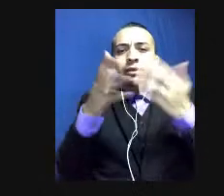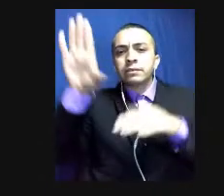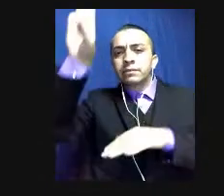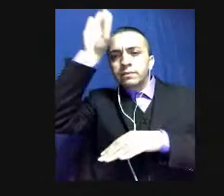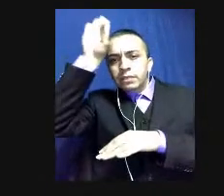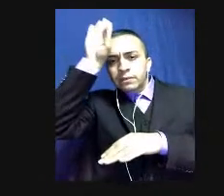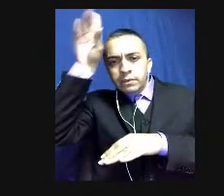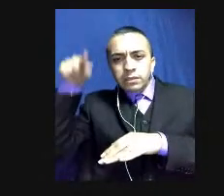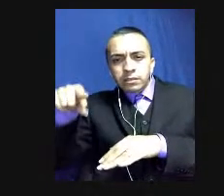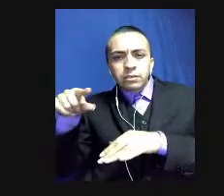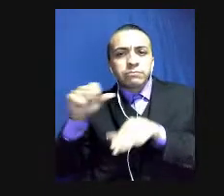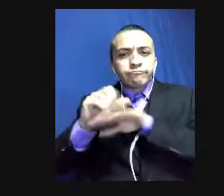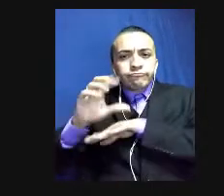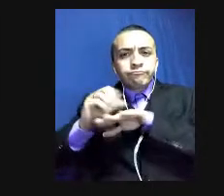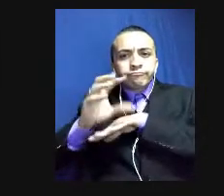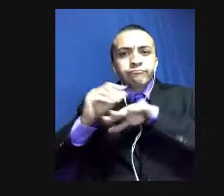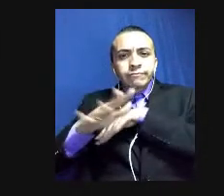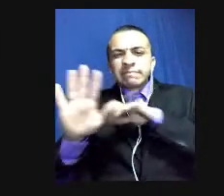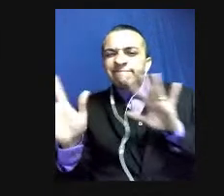country.